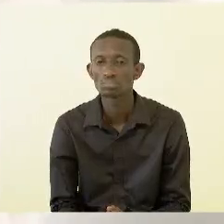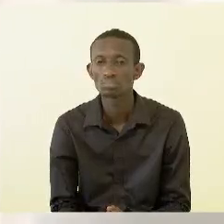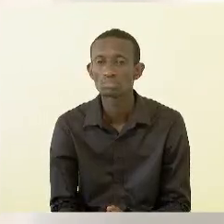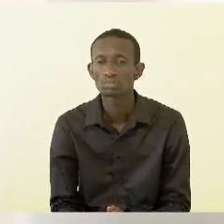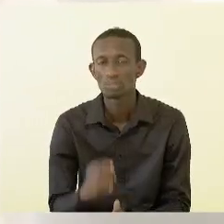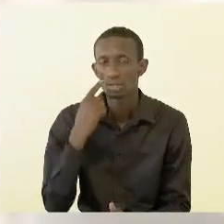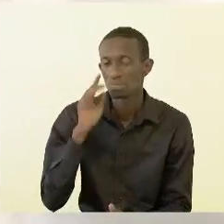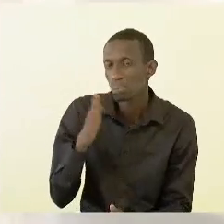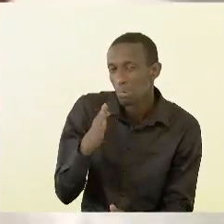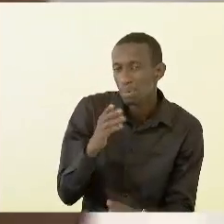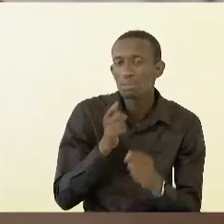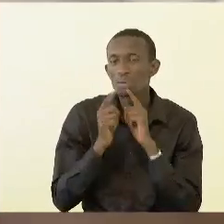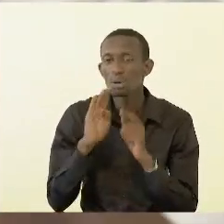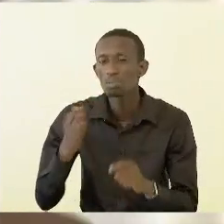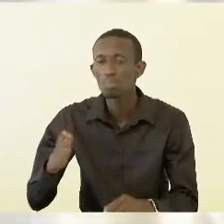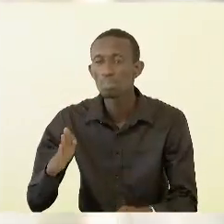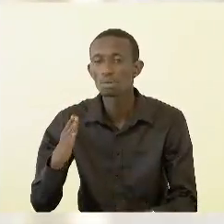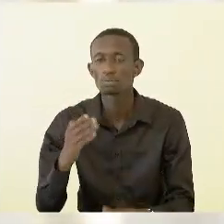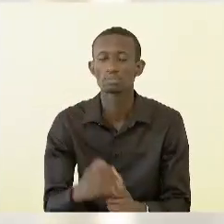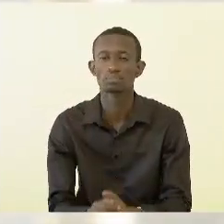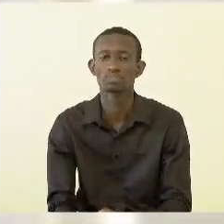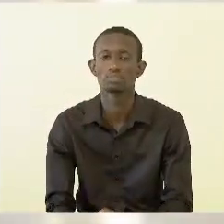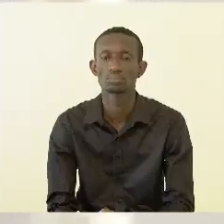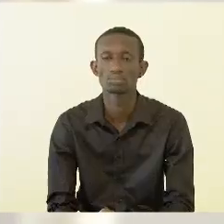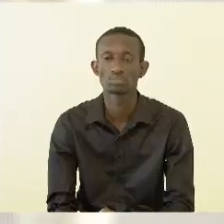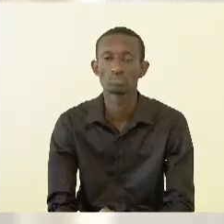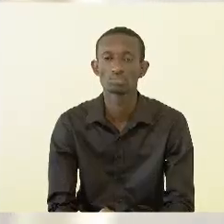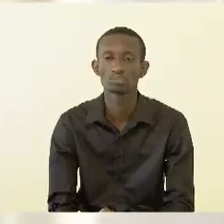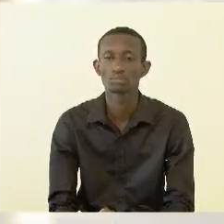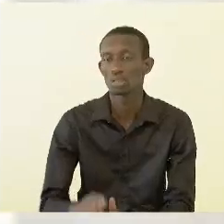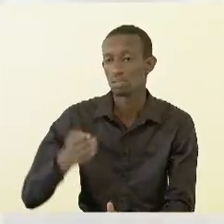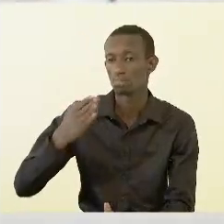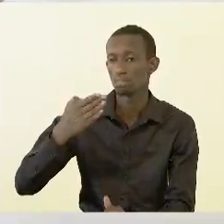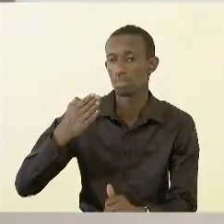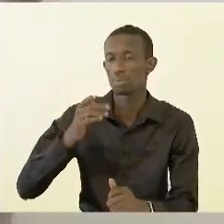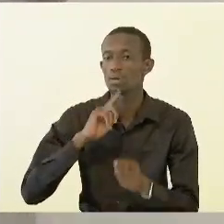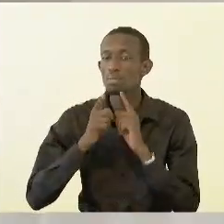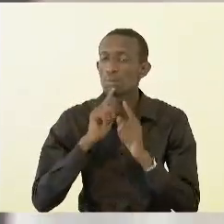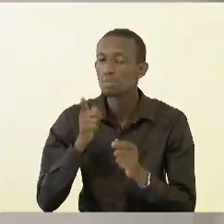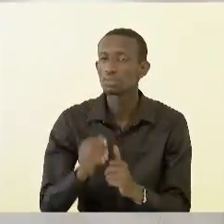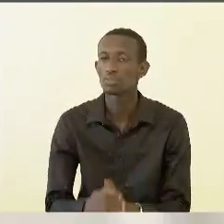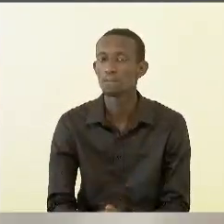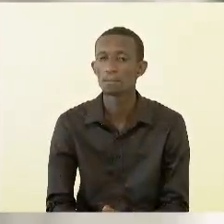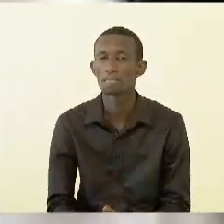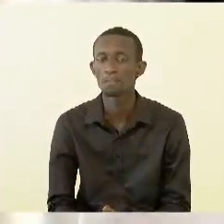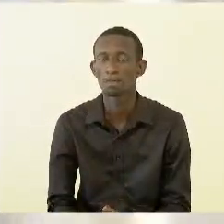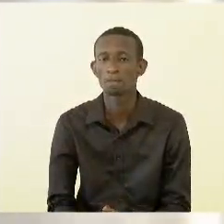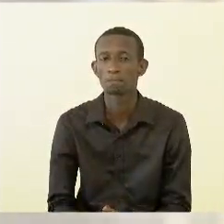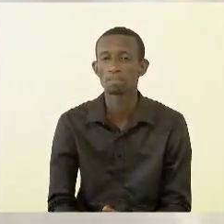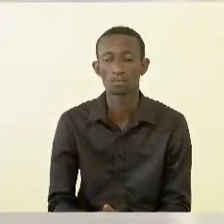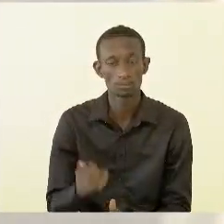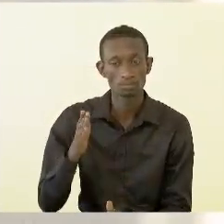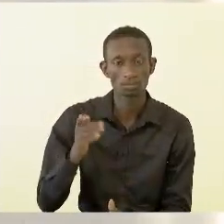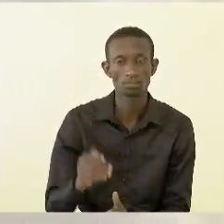indicator. There is some green color that is indicated. So that green color is, you see the color is